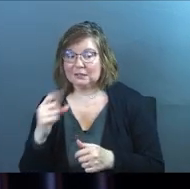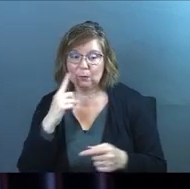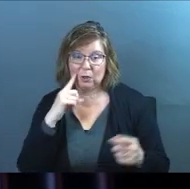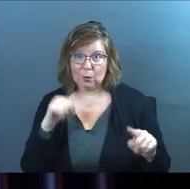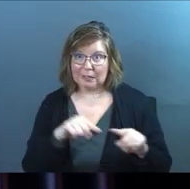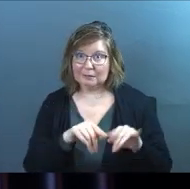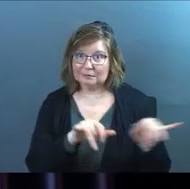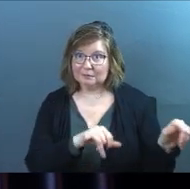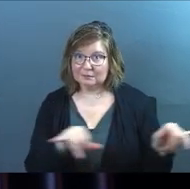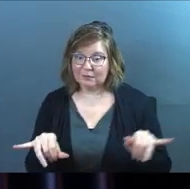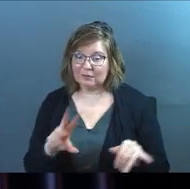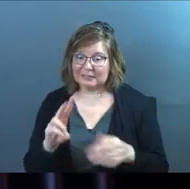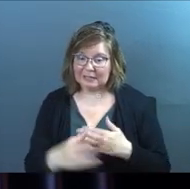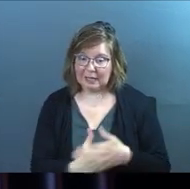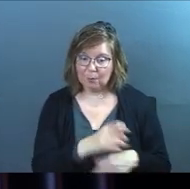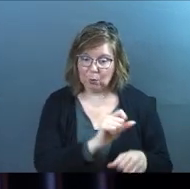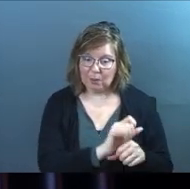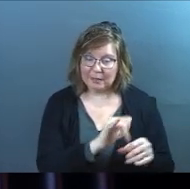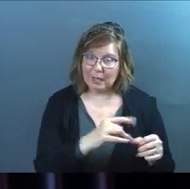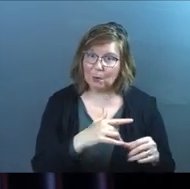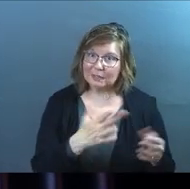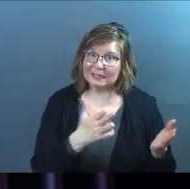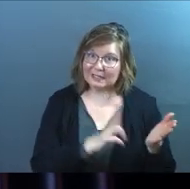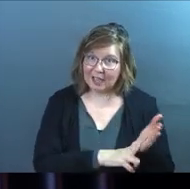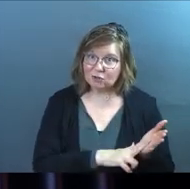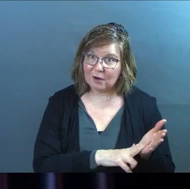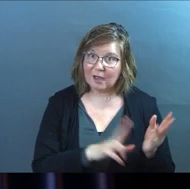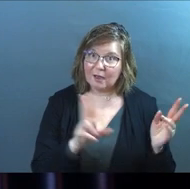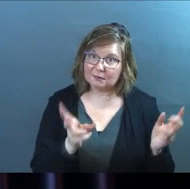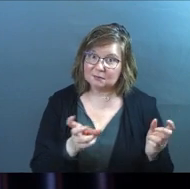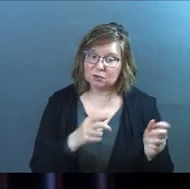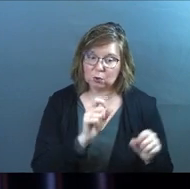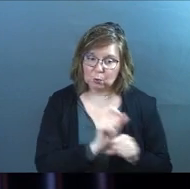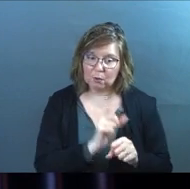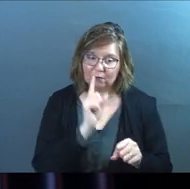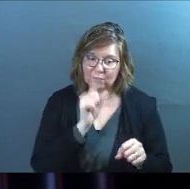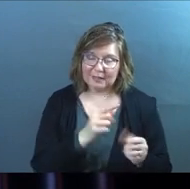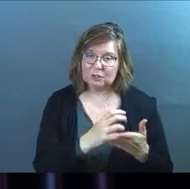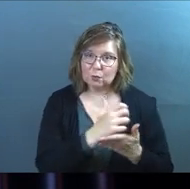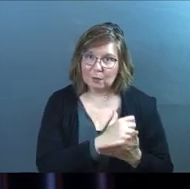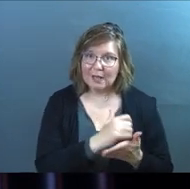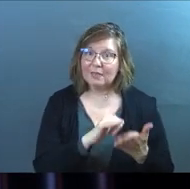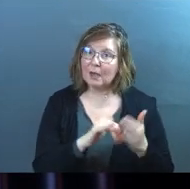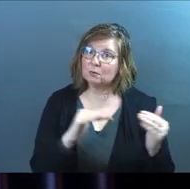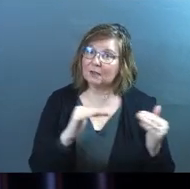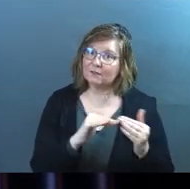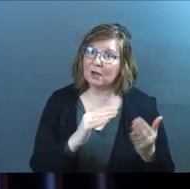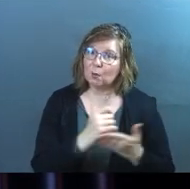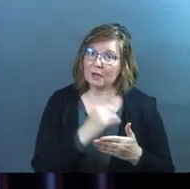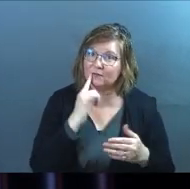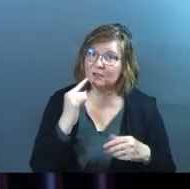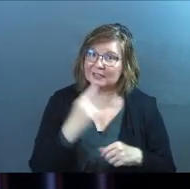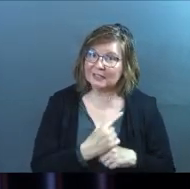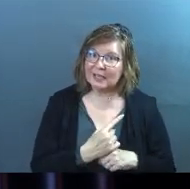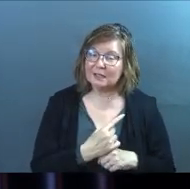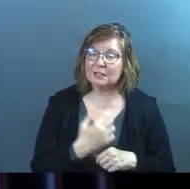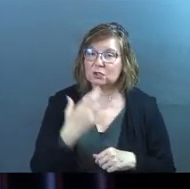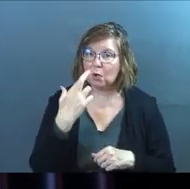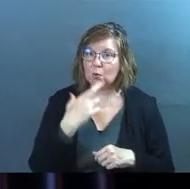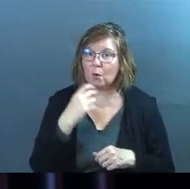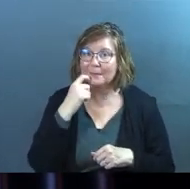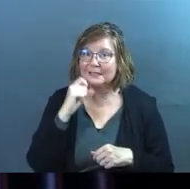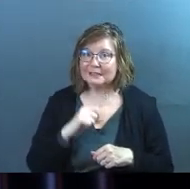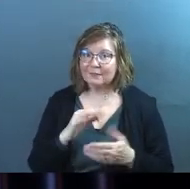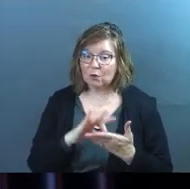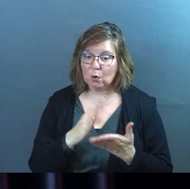what we agreed to. That was for the 6 a.m. workers, that was the contract, if you will, of you'll work for this wage, and that was a fair wage for the day. That's a Roman silver coin